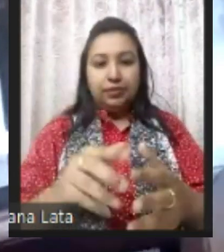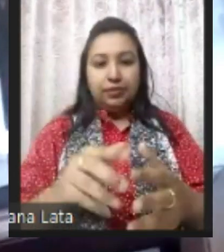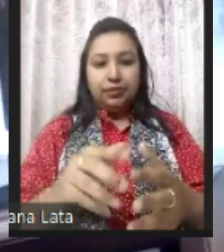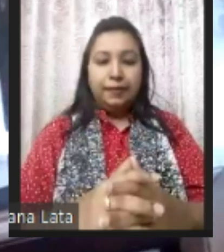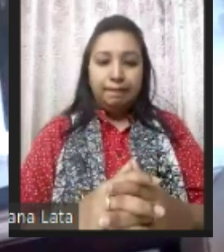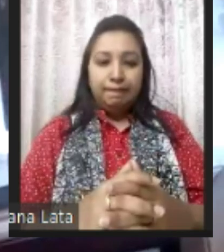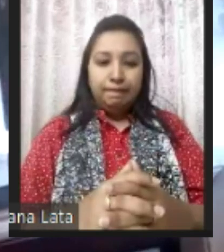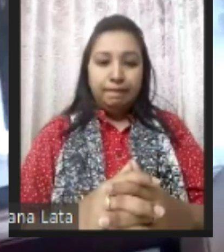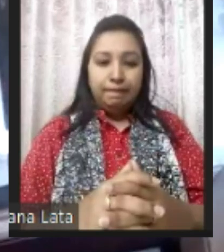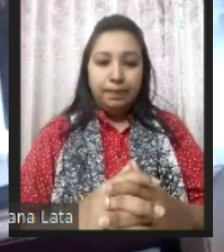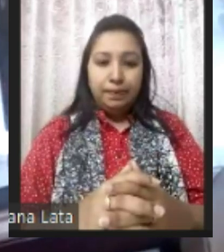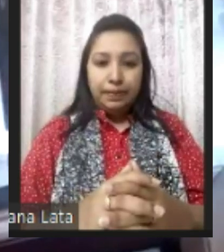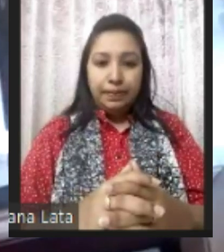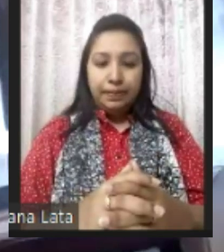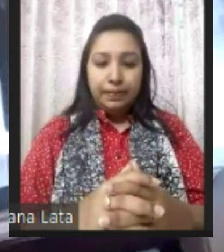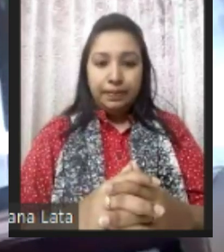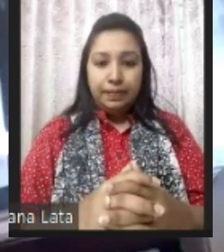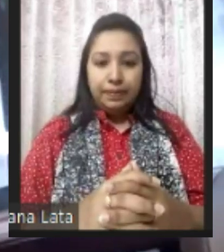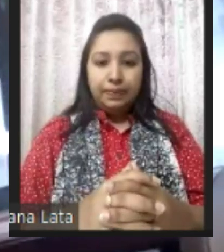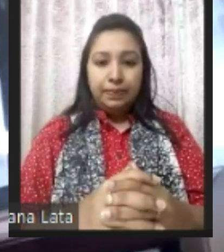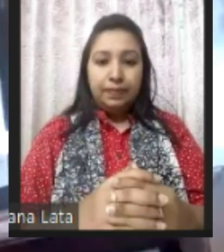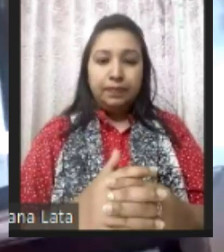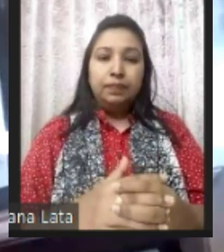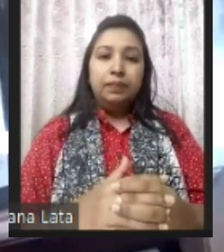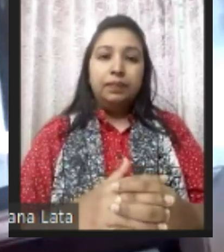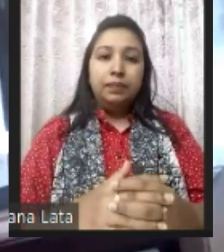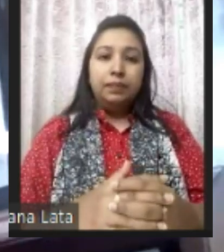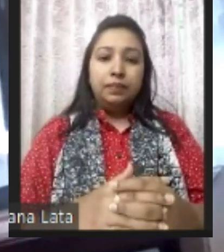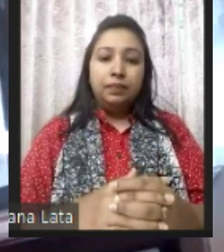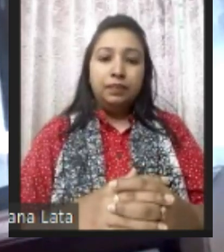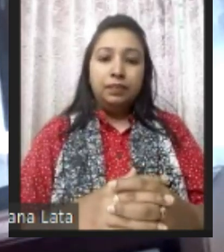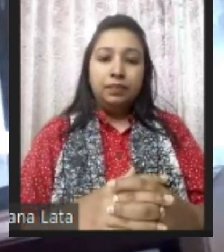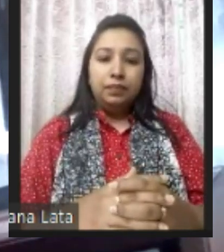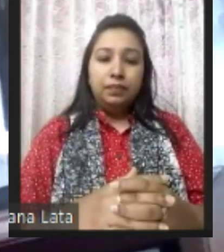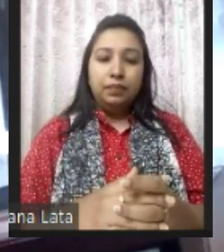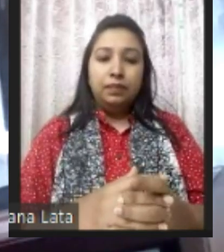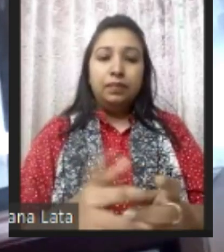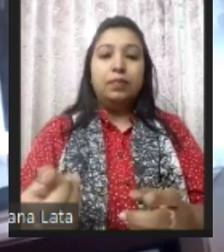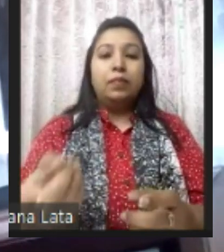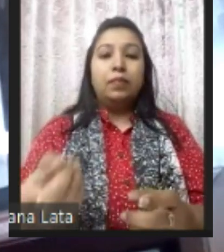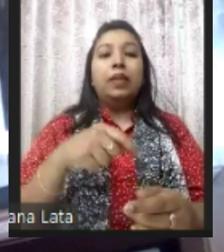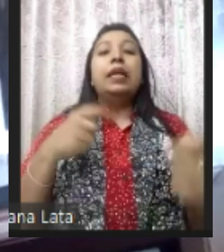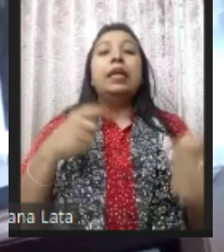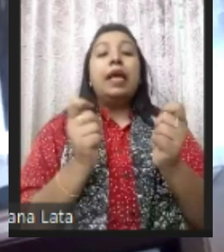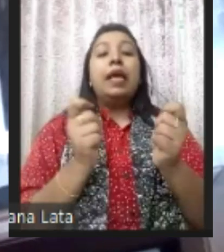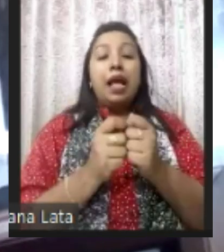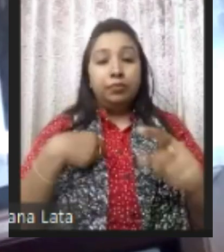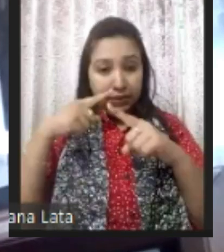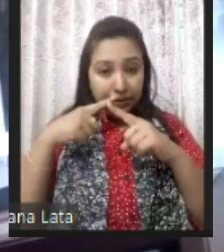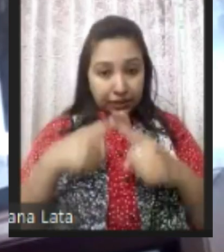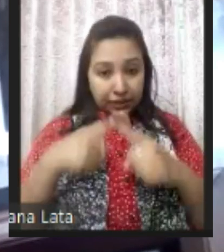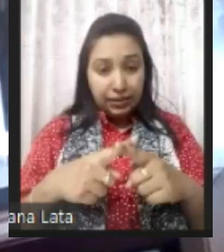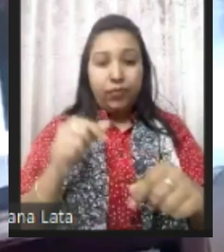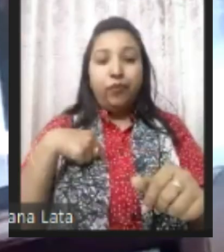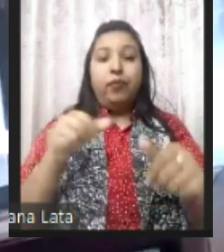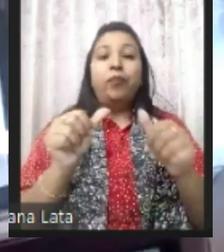digital contest for special able children or kids? So the thing is that we need to use the right technology. AI can help a lot. At the same time, we need